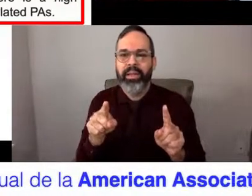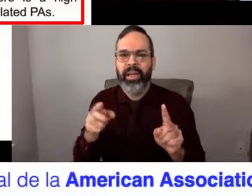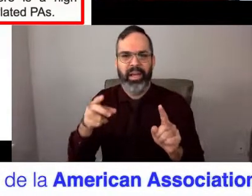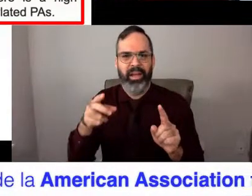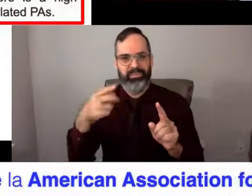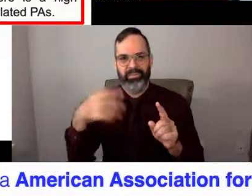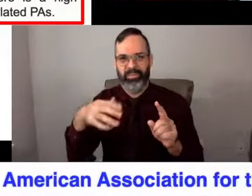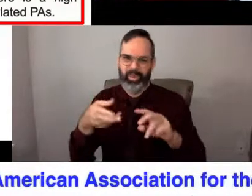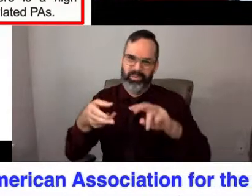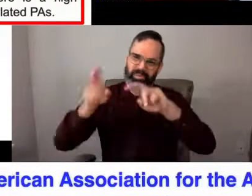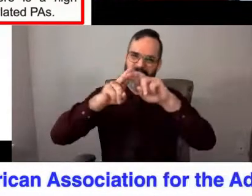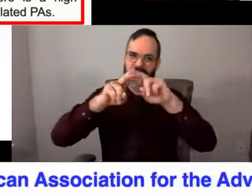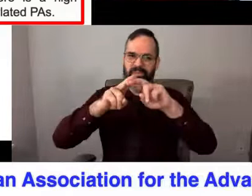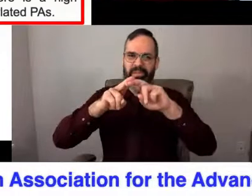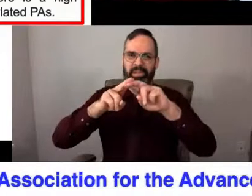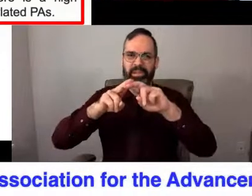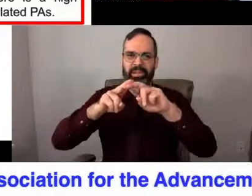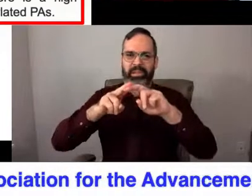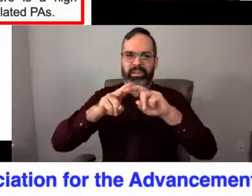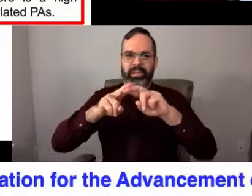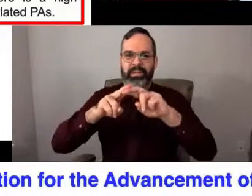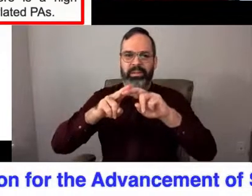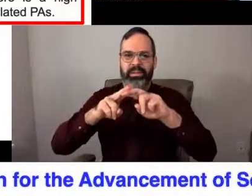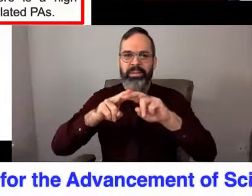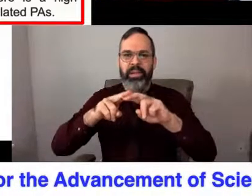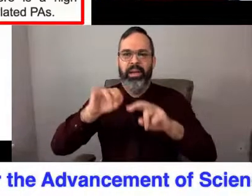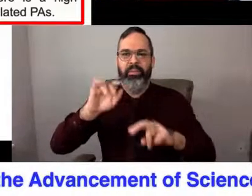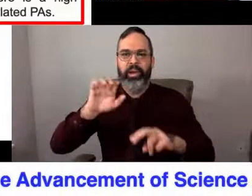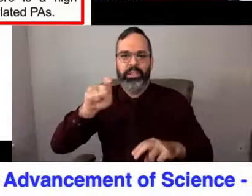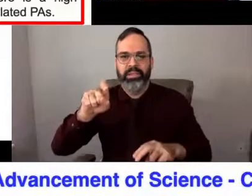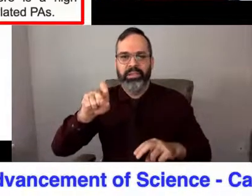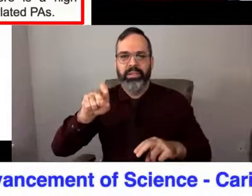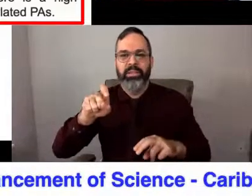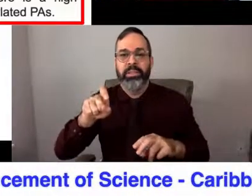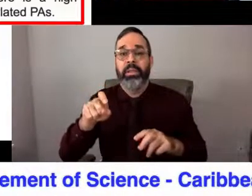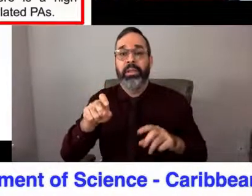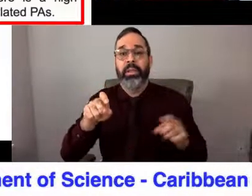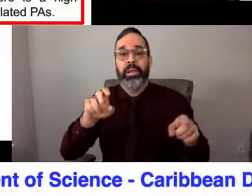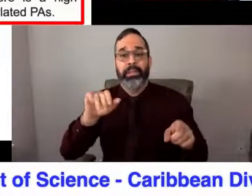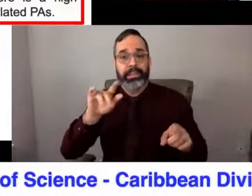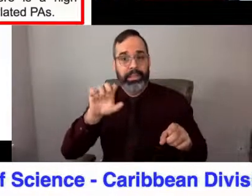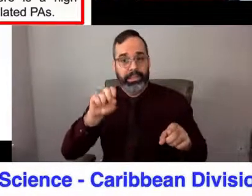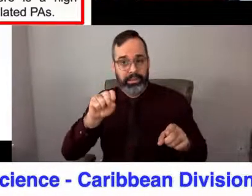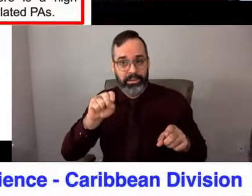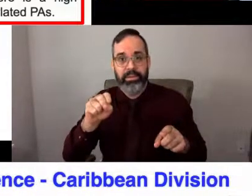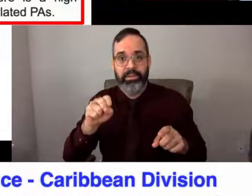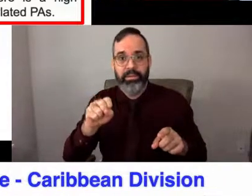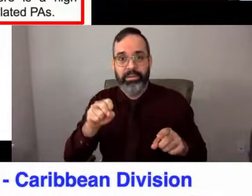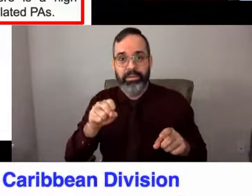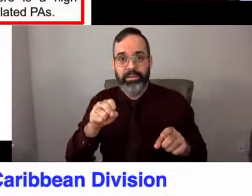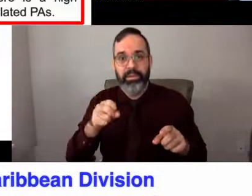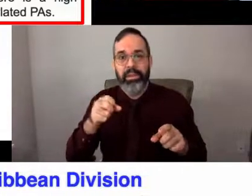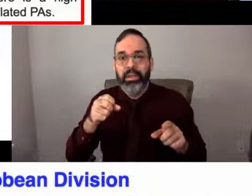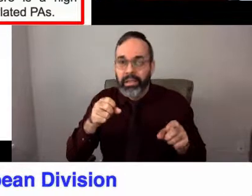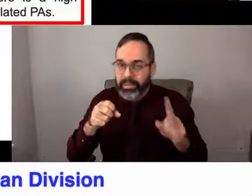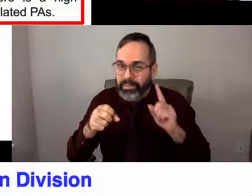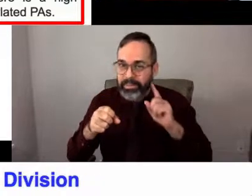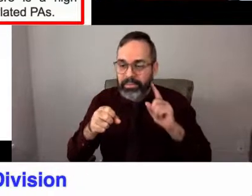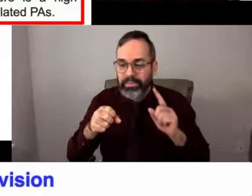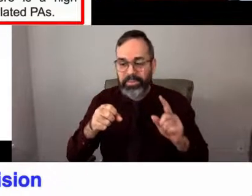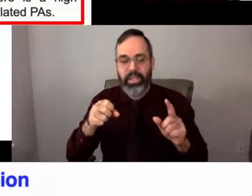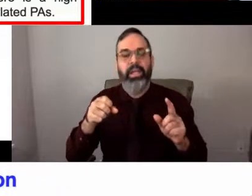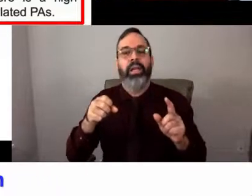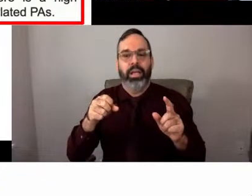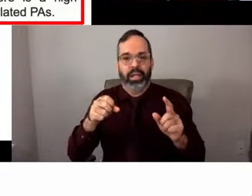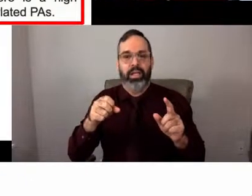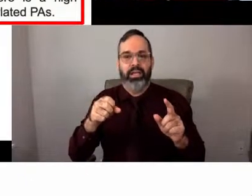the inward and outward current. So in conclusion, extracellular acetylspermine induced large ionic connexin 43 hemichannel current,